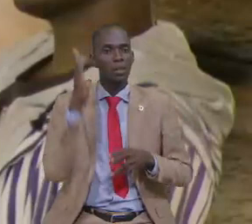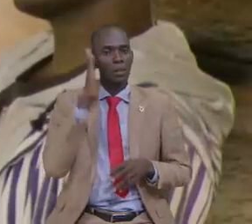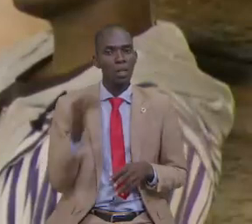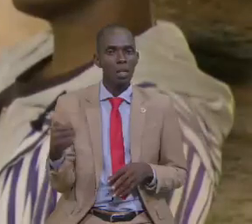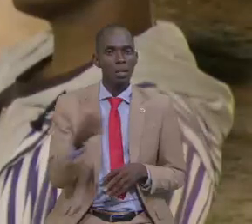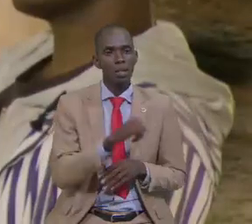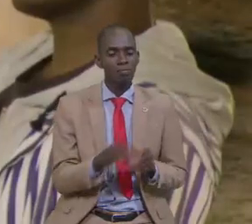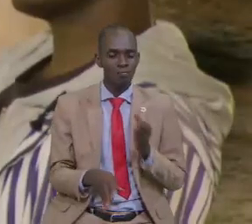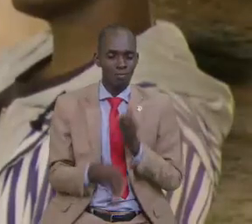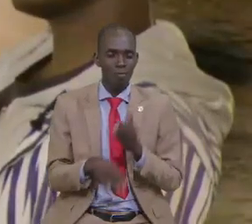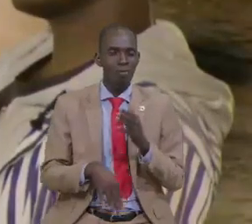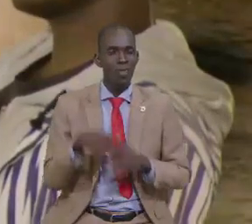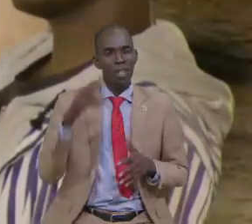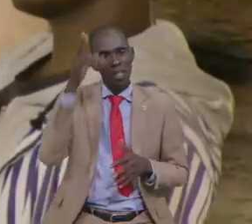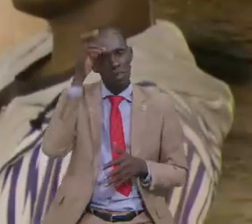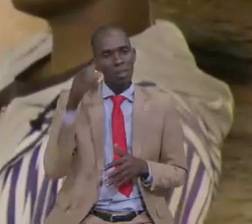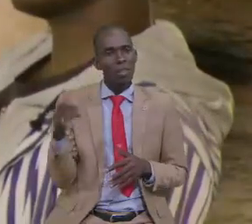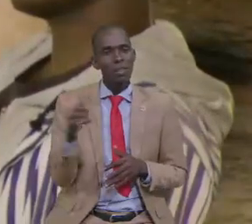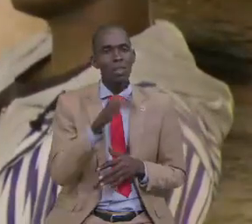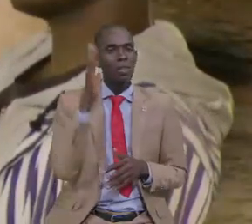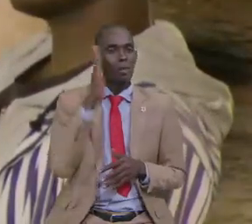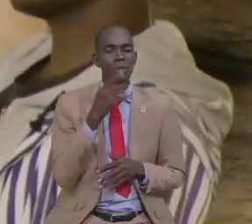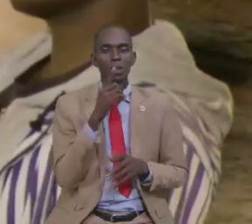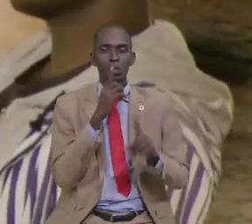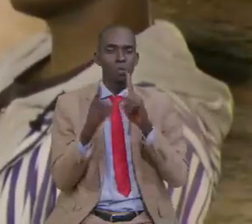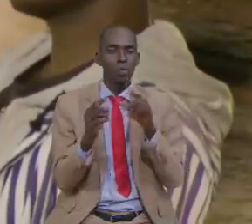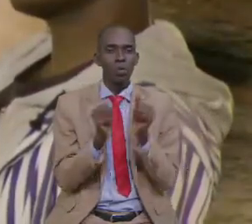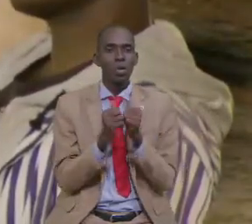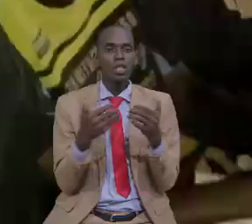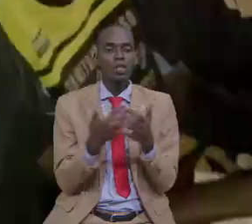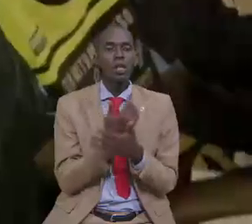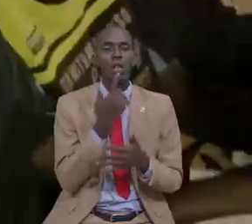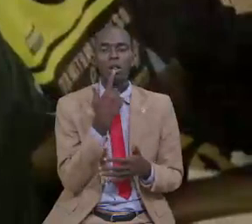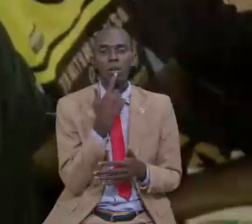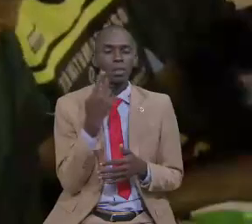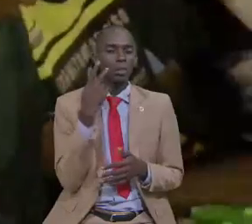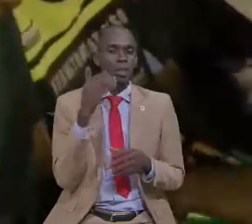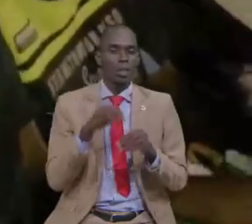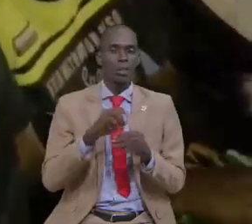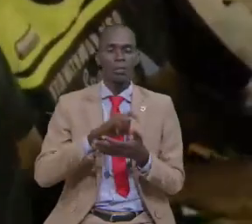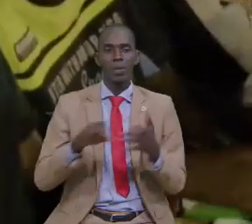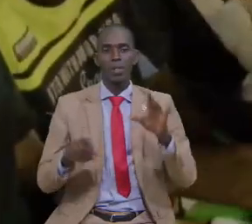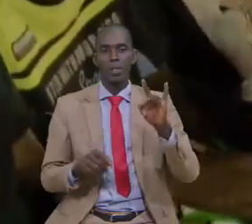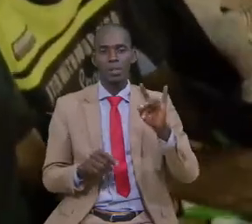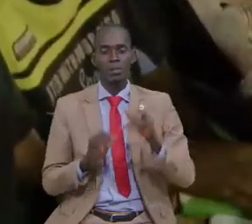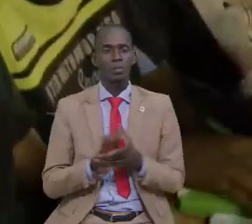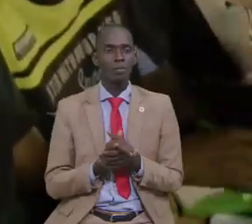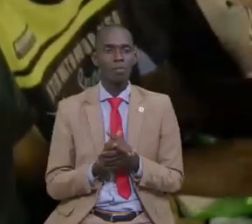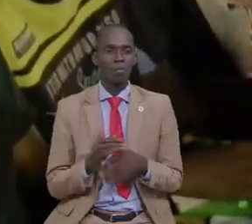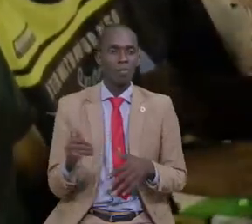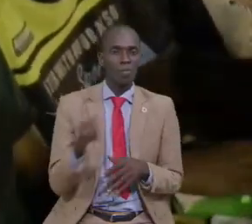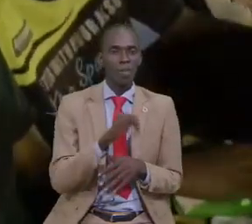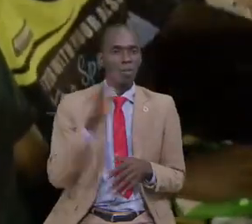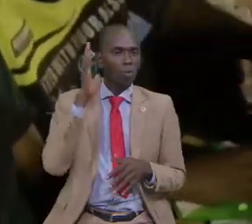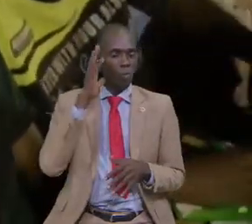they shall speak with new tongues in verse 18 they shall take